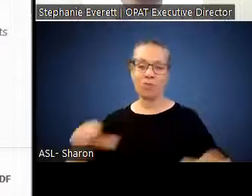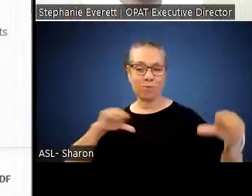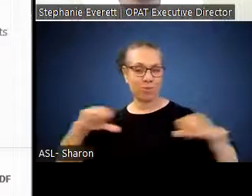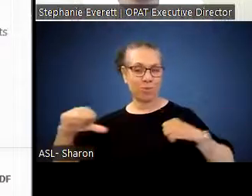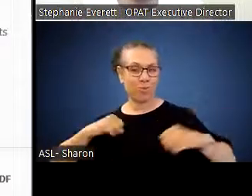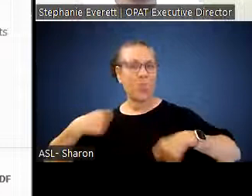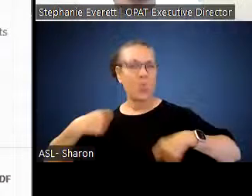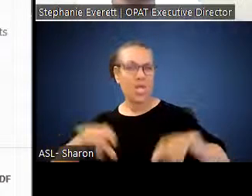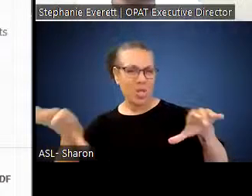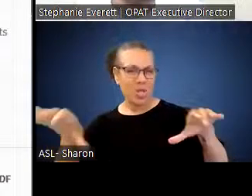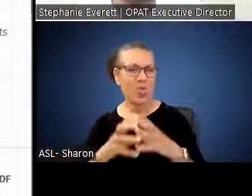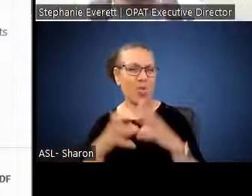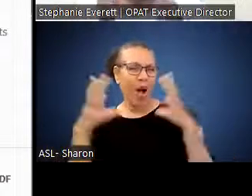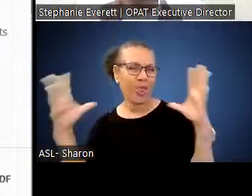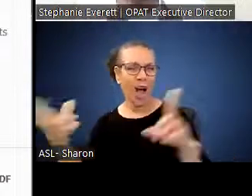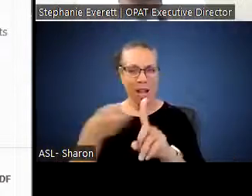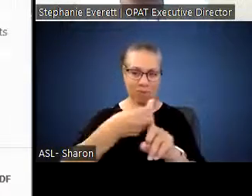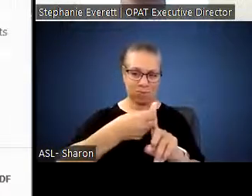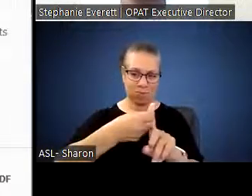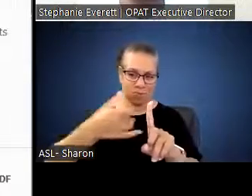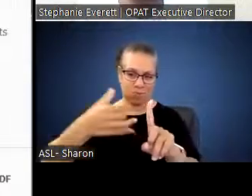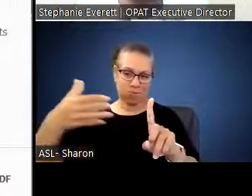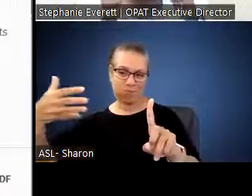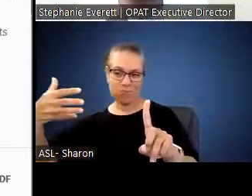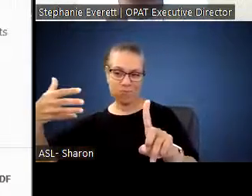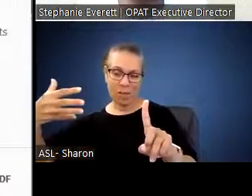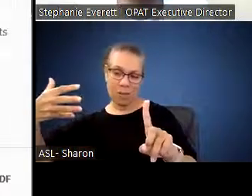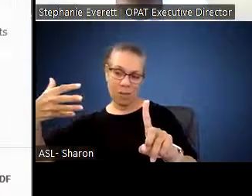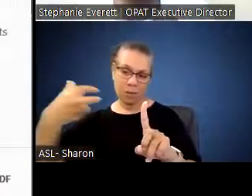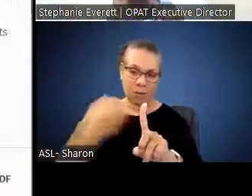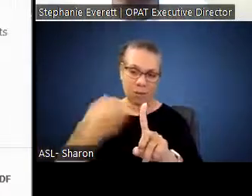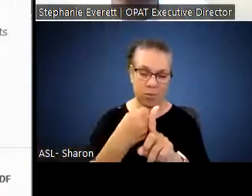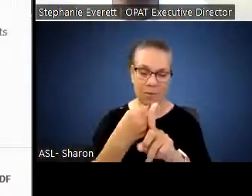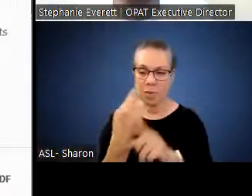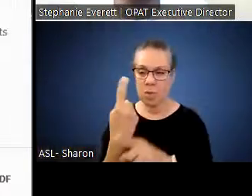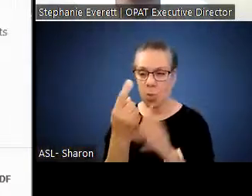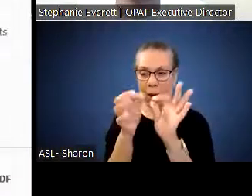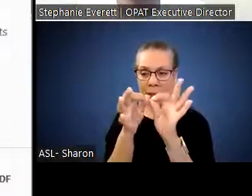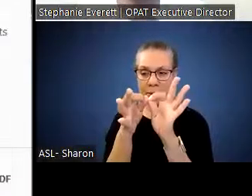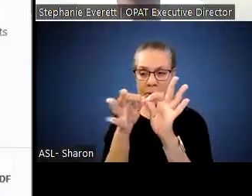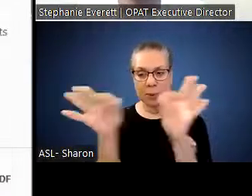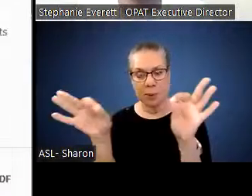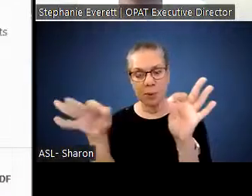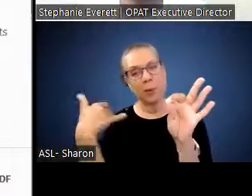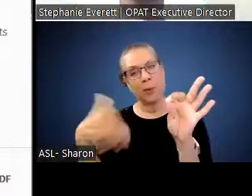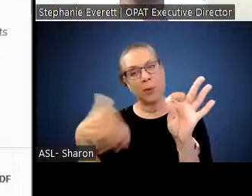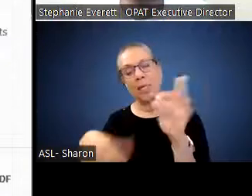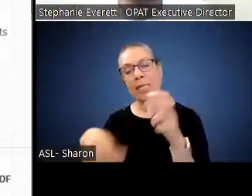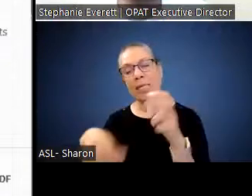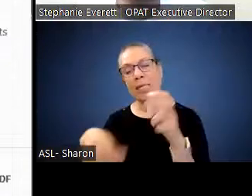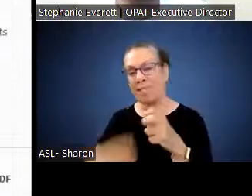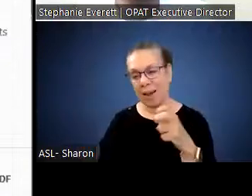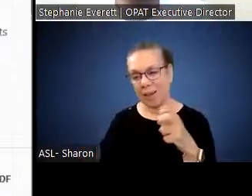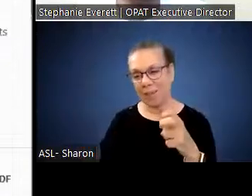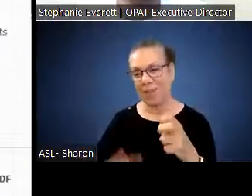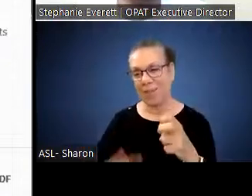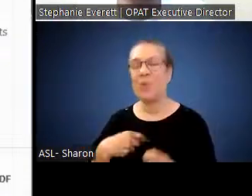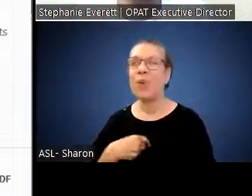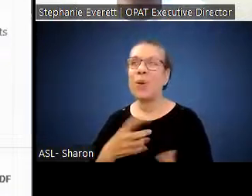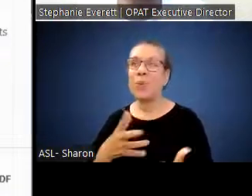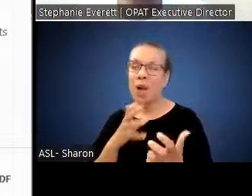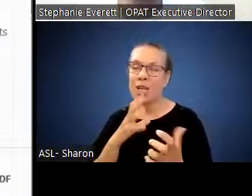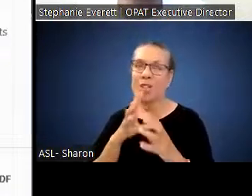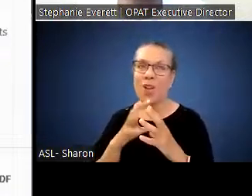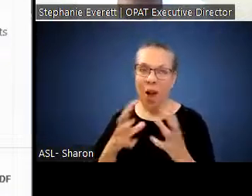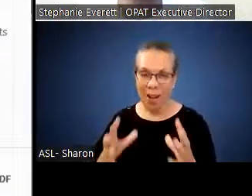so much, but trying to get it down to one line is very, very hard when you want to say all the great work that everyone